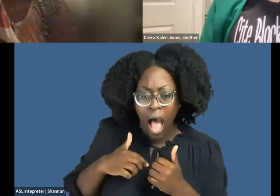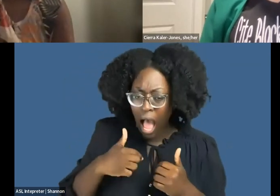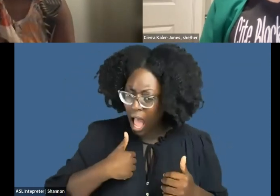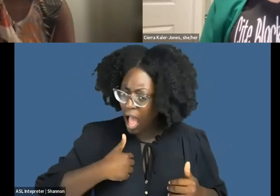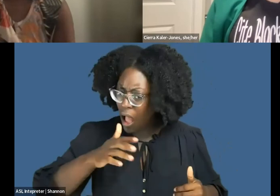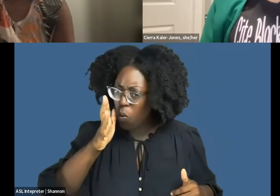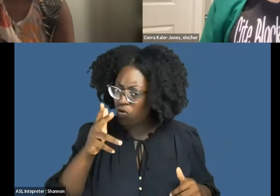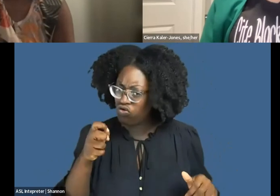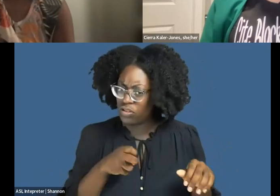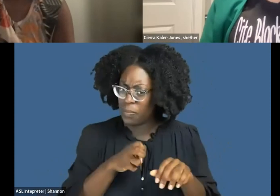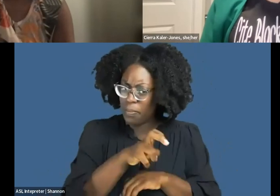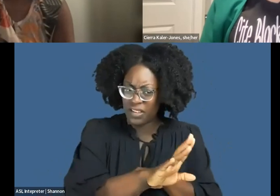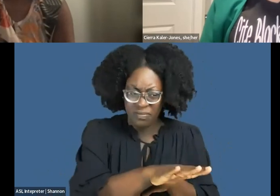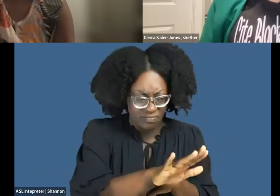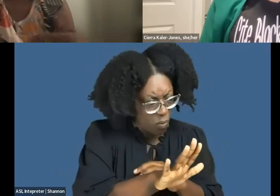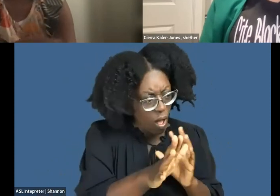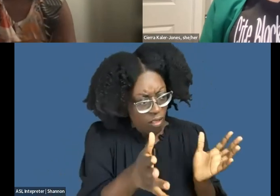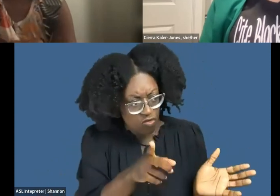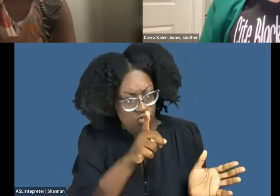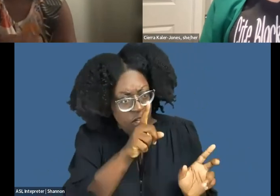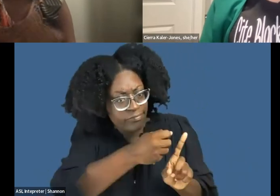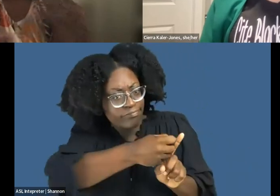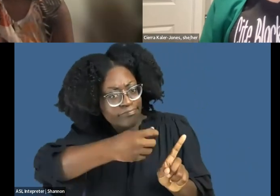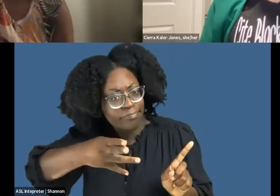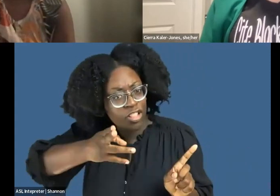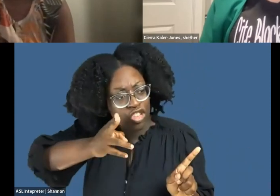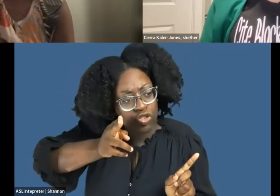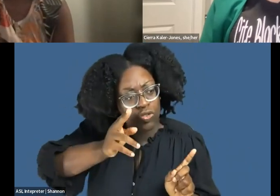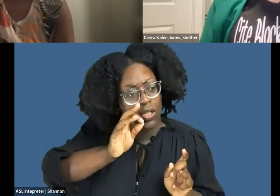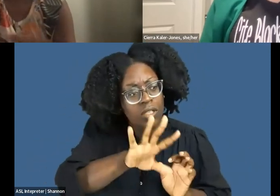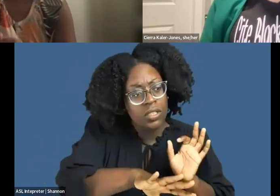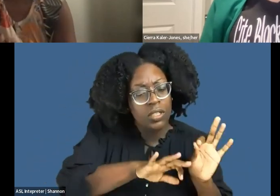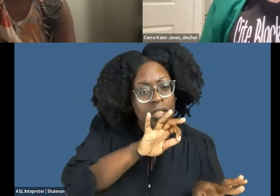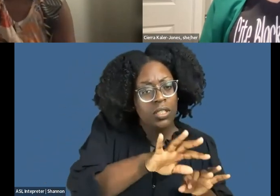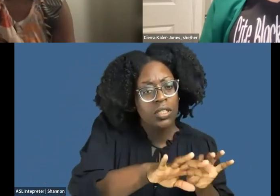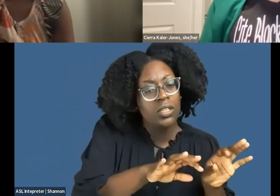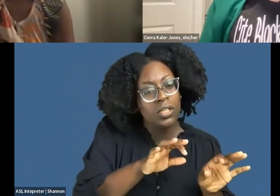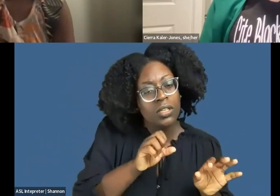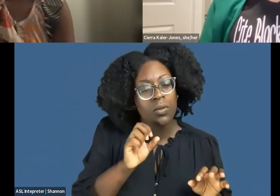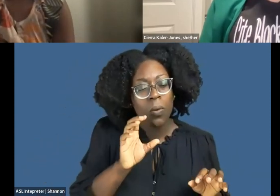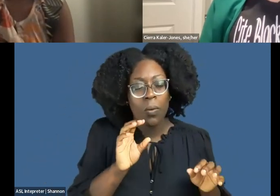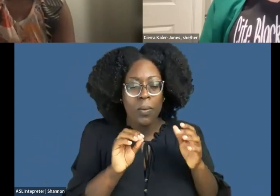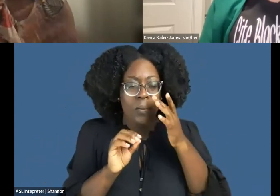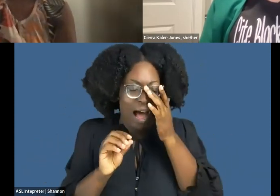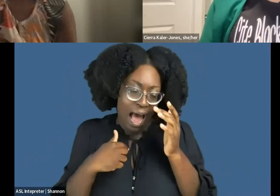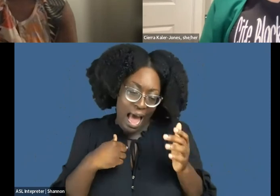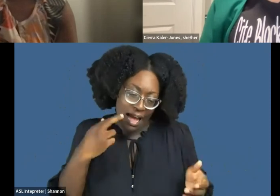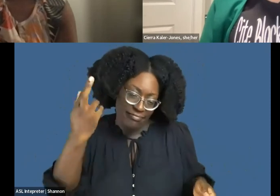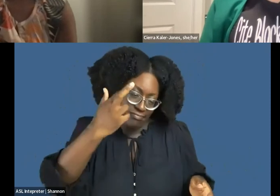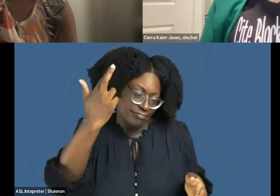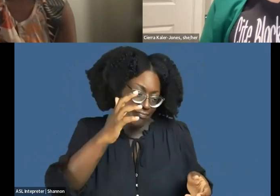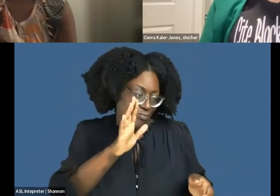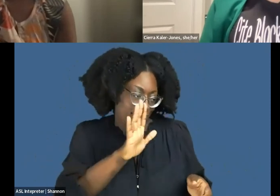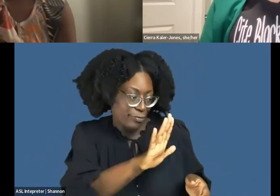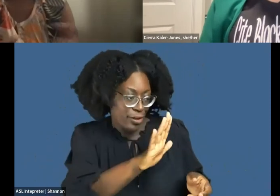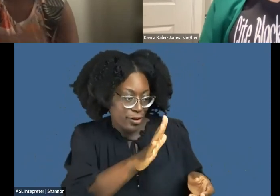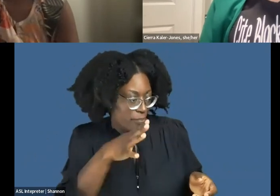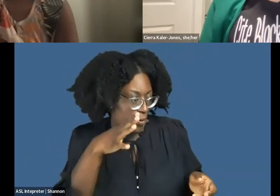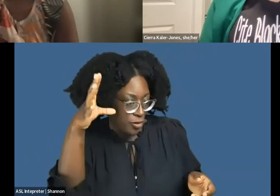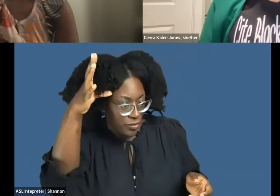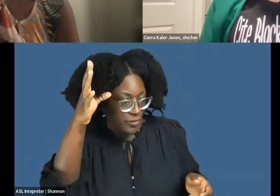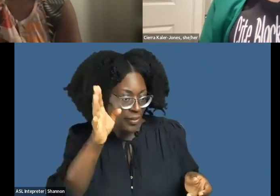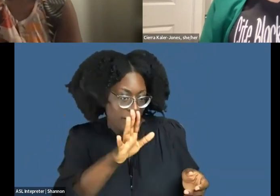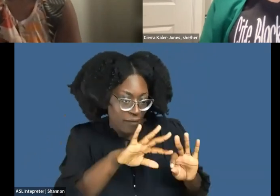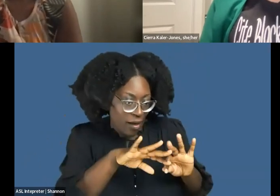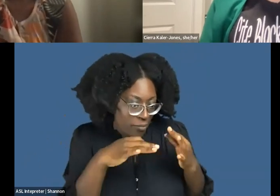I know have no idea what's going on. And I think, you know, they're shaping those things, right? So, you know, some of them make bolder proclamations,